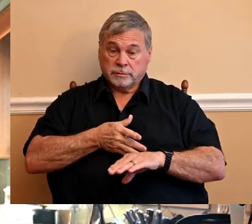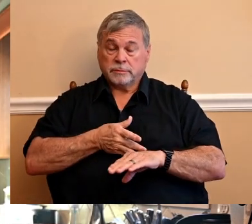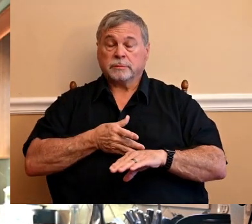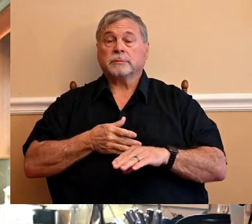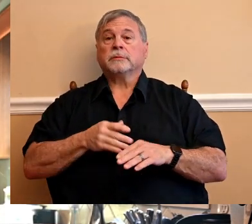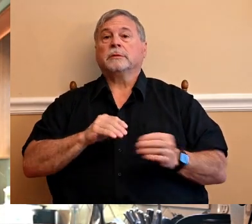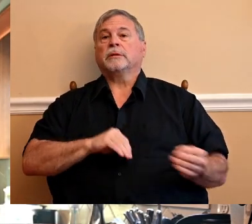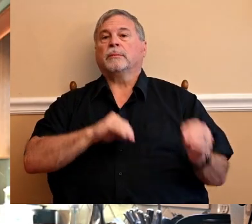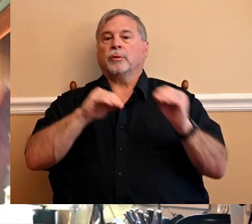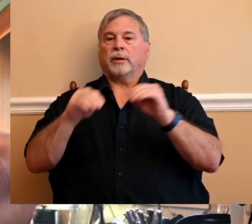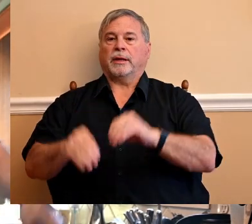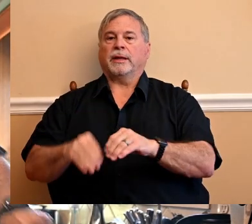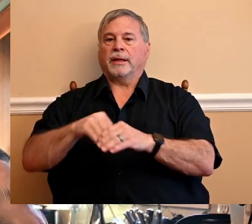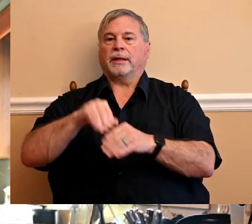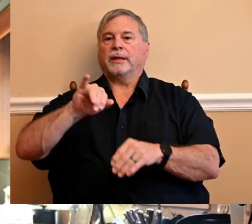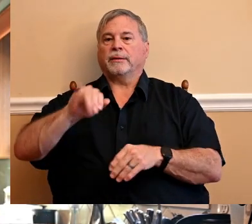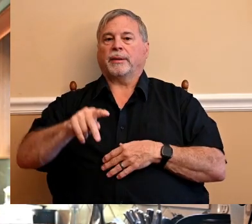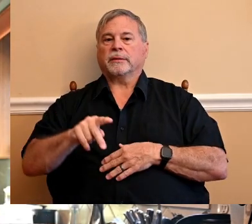in the Instapot.